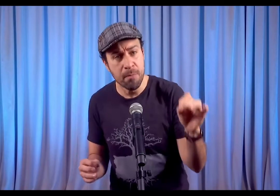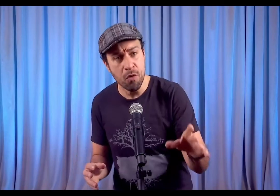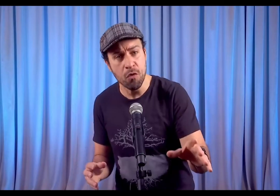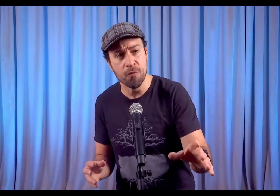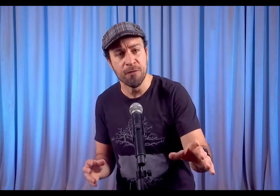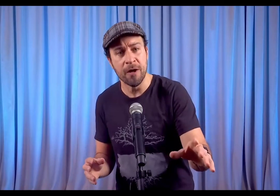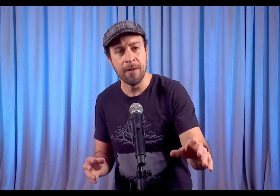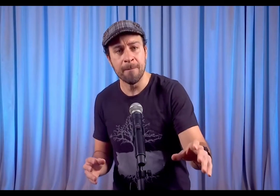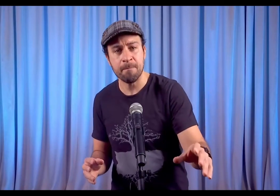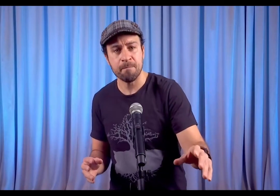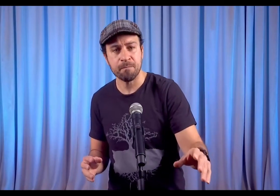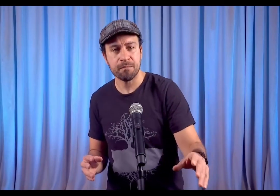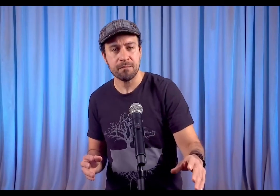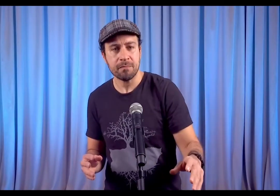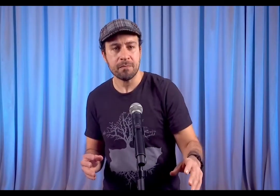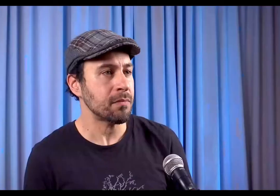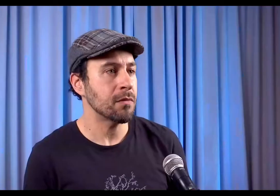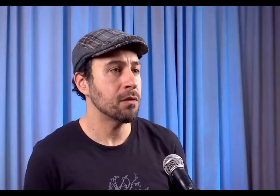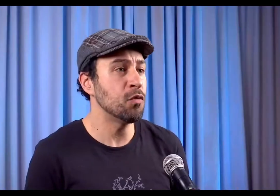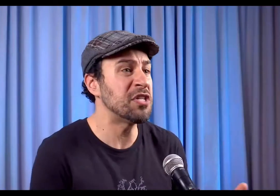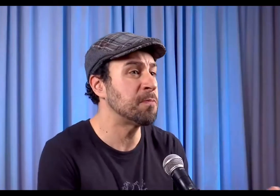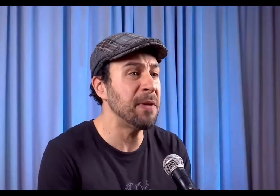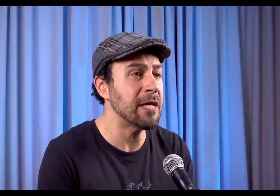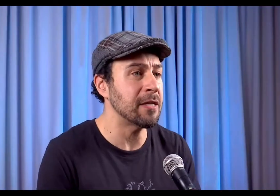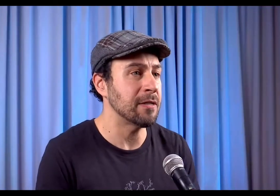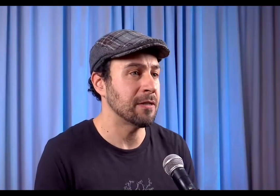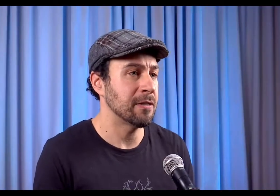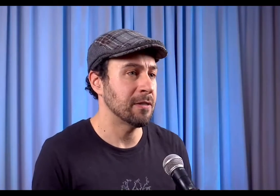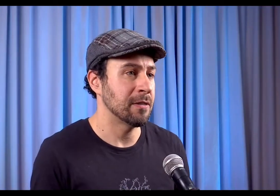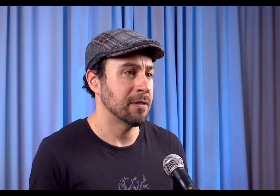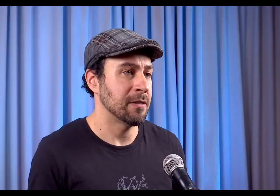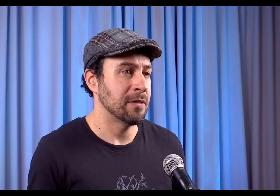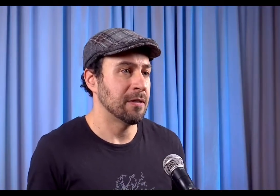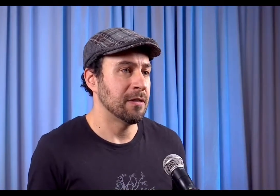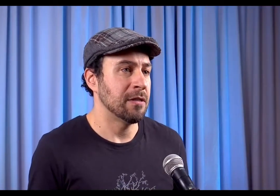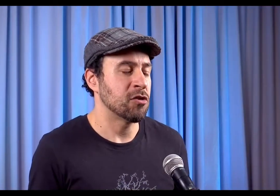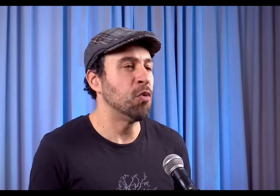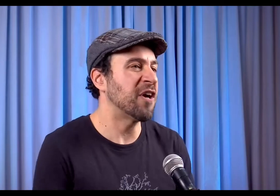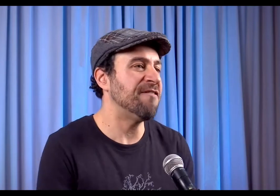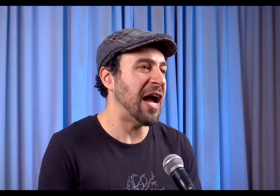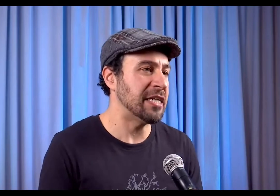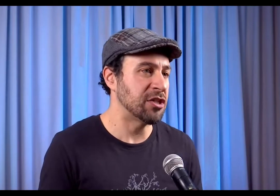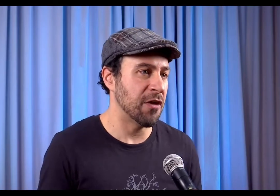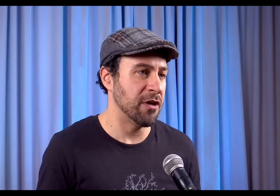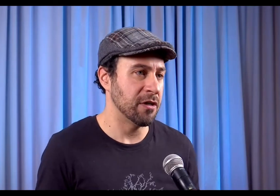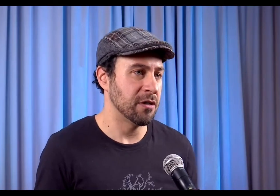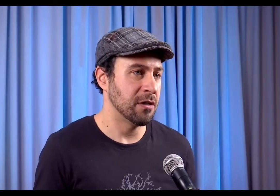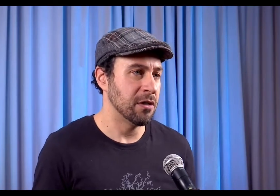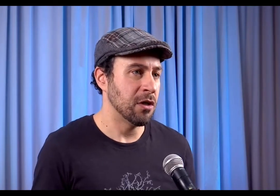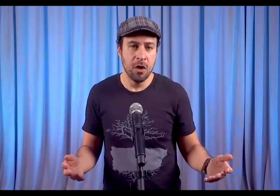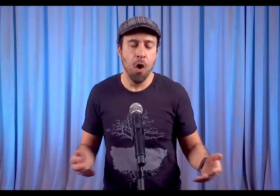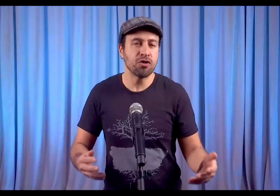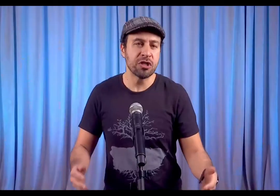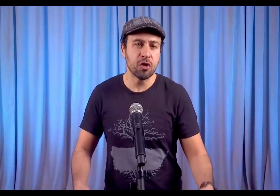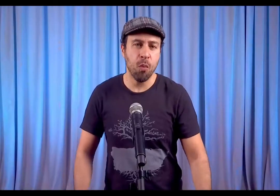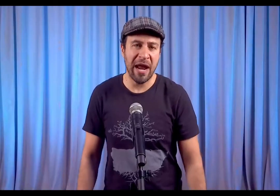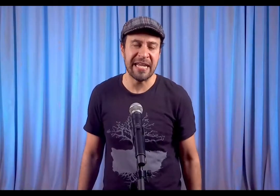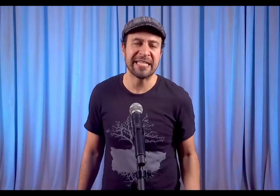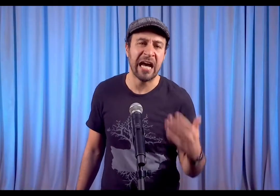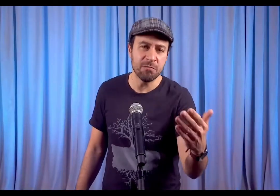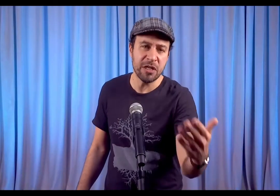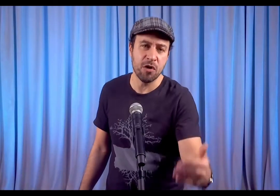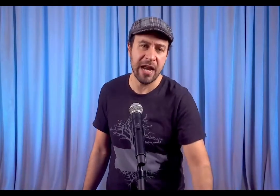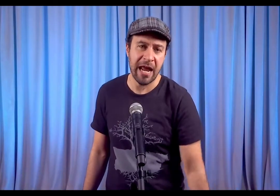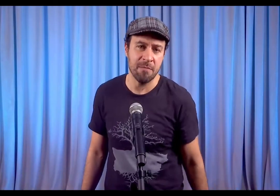we move. We speak. So we could find each other. Oceans